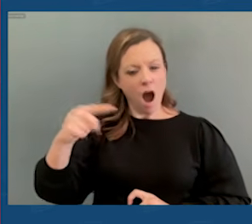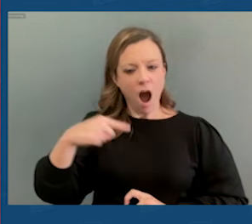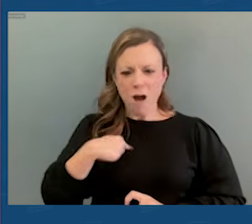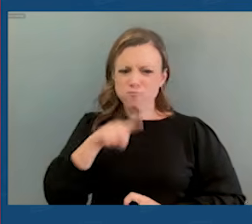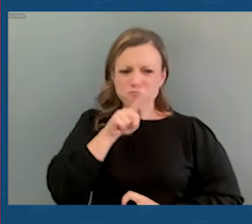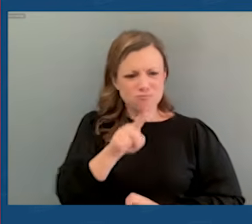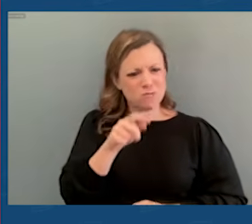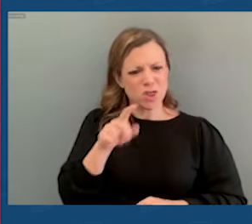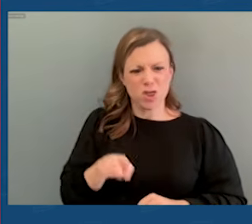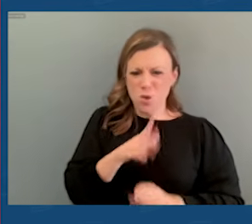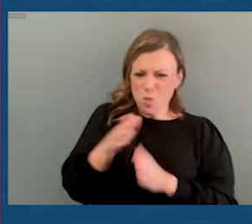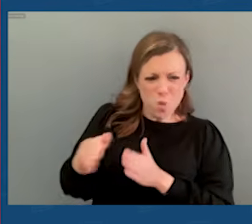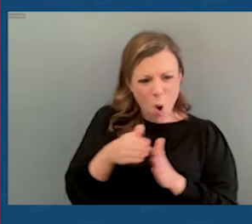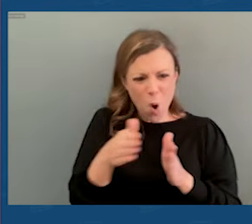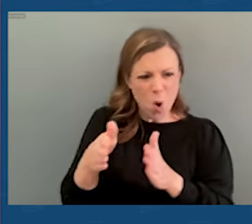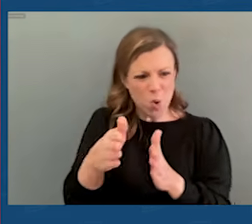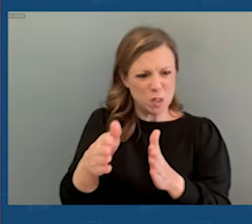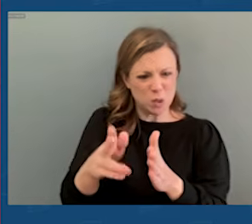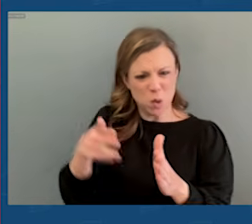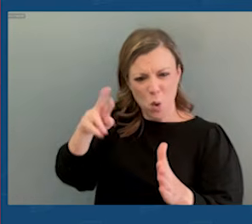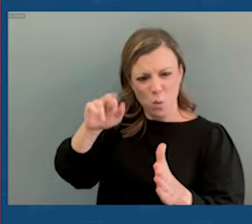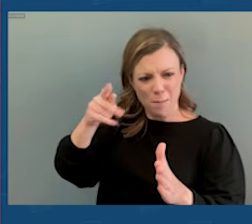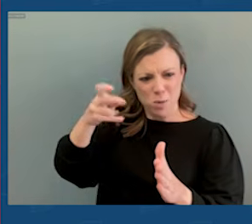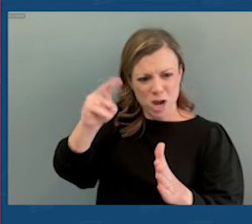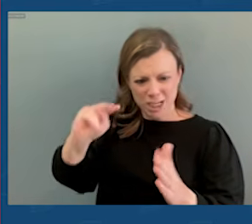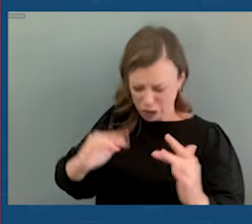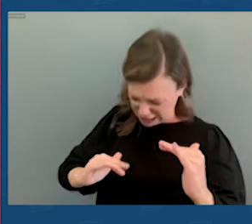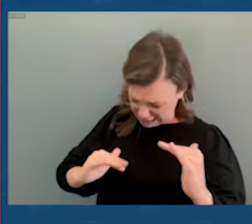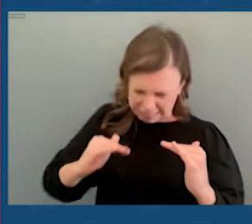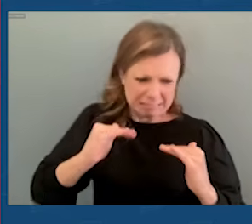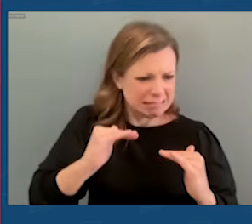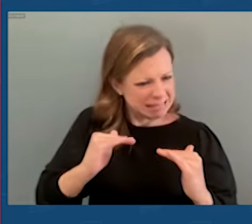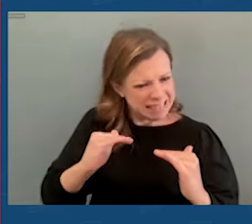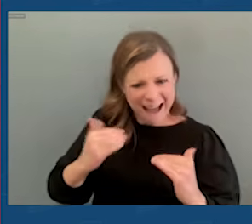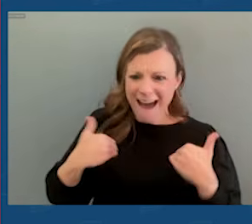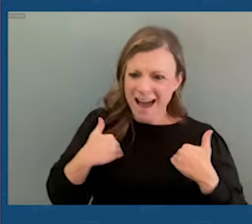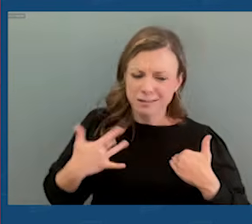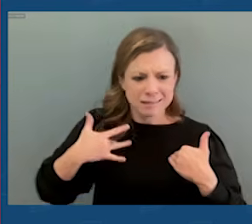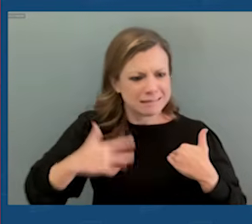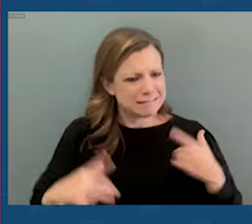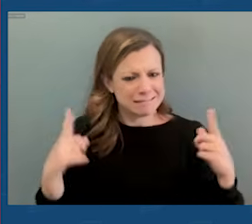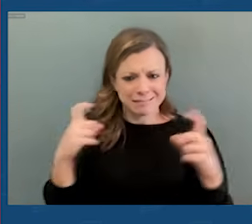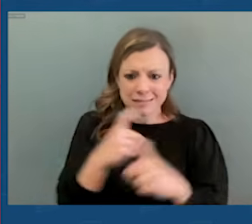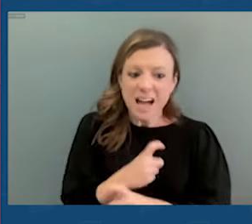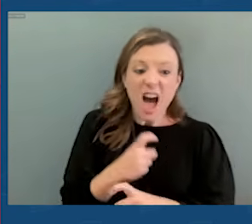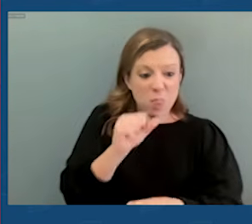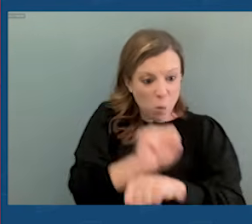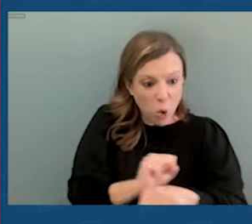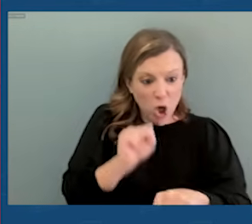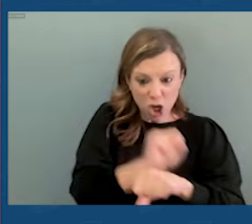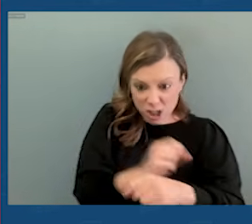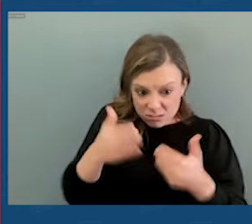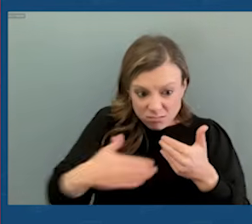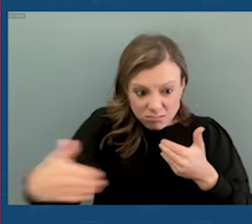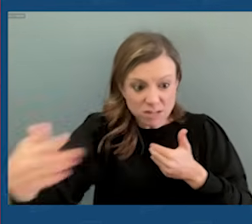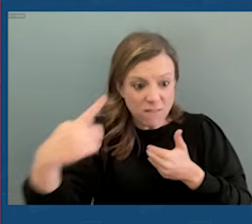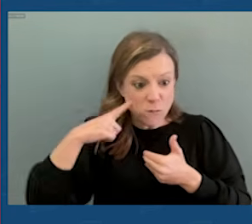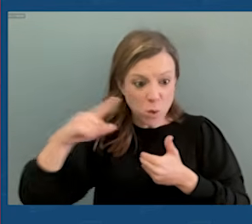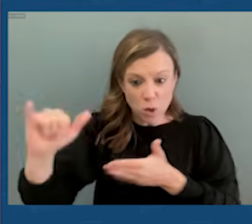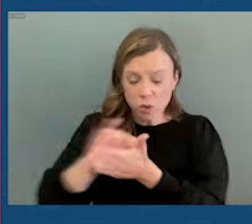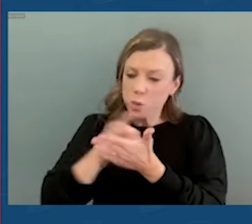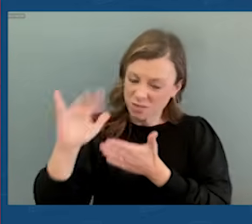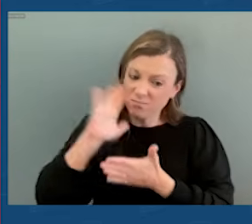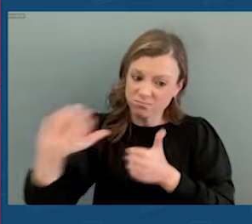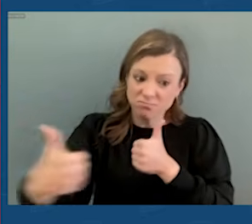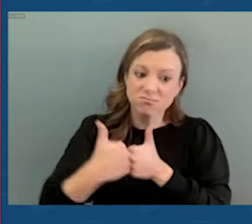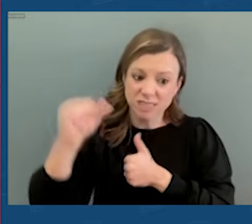reparations is fraught with complexities and sensitivities, and the work ahead for New York will be challenging. Yet it is precisely in grappling with the